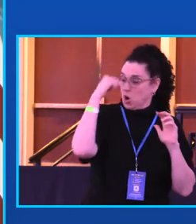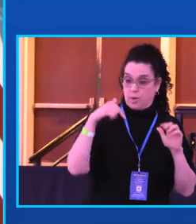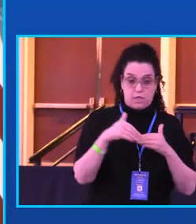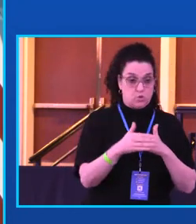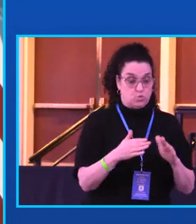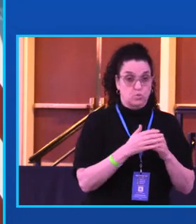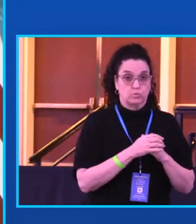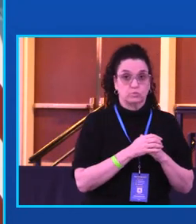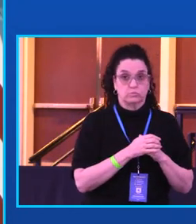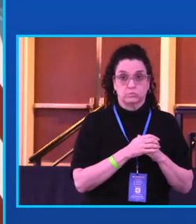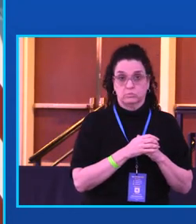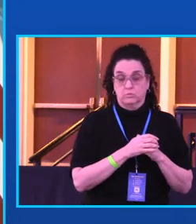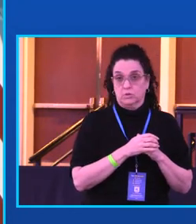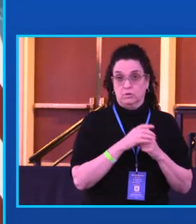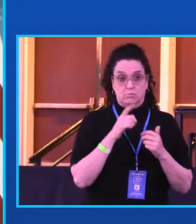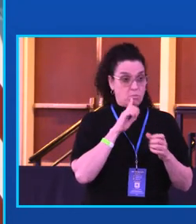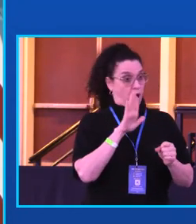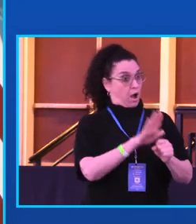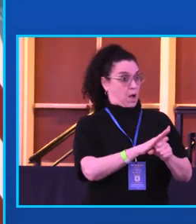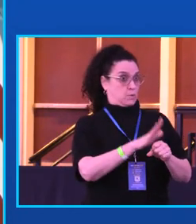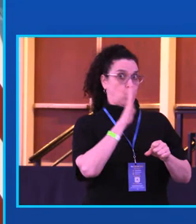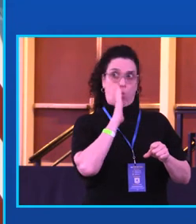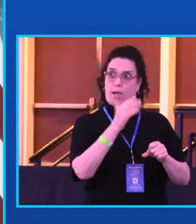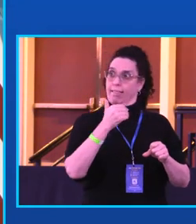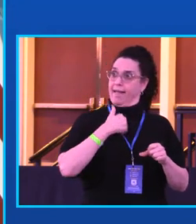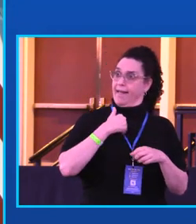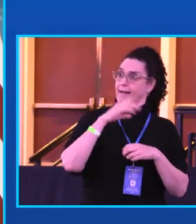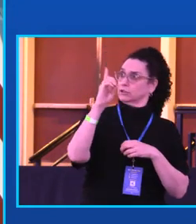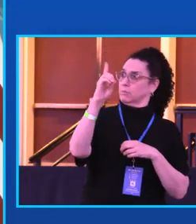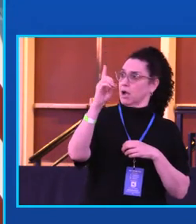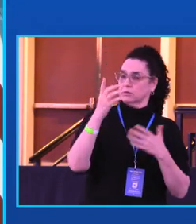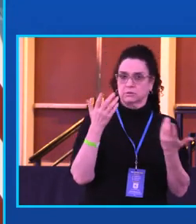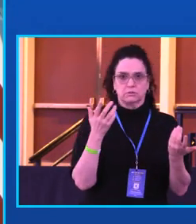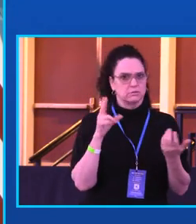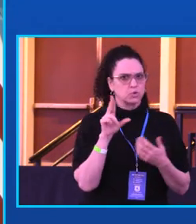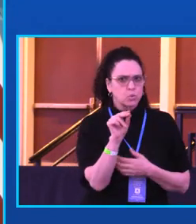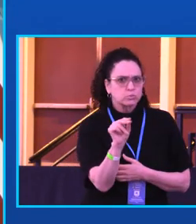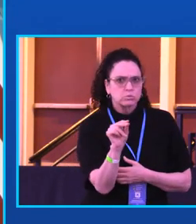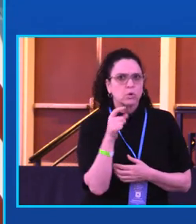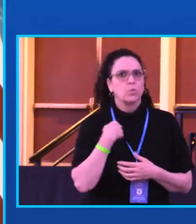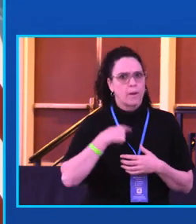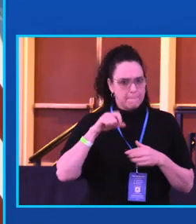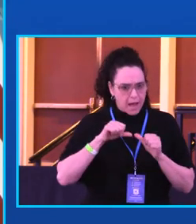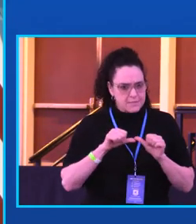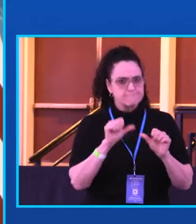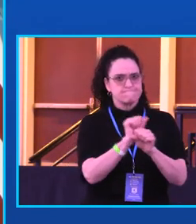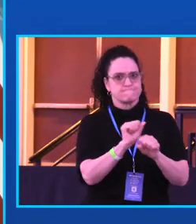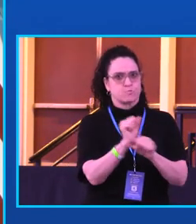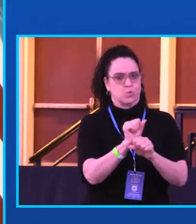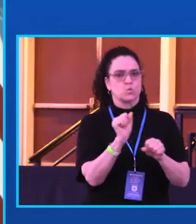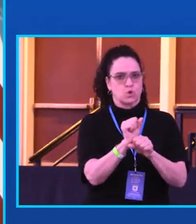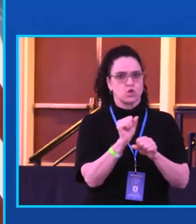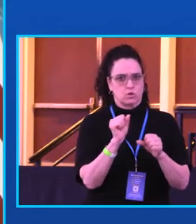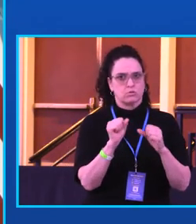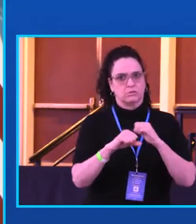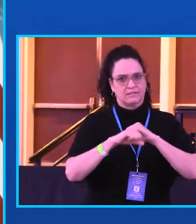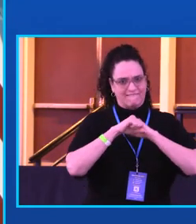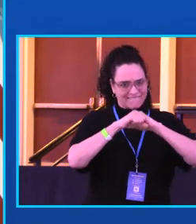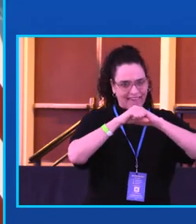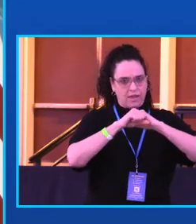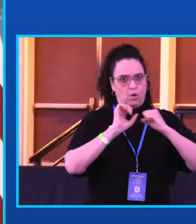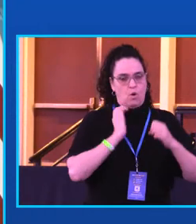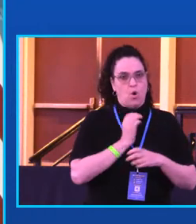neither is assured without our vigilance. And defending democracy